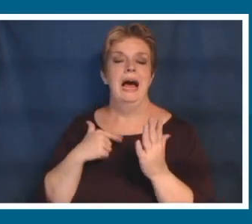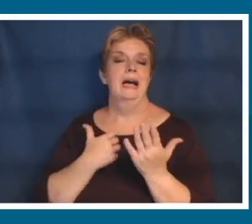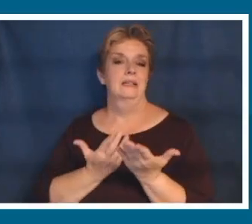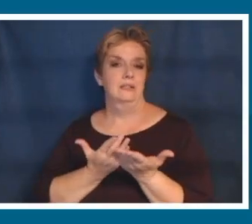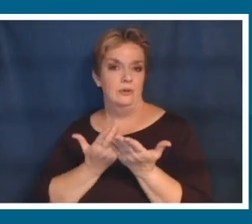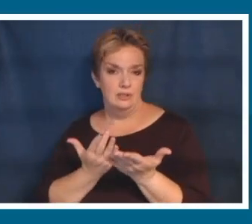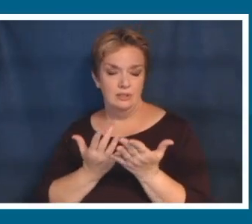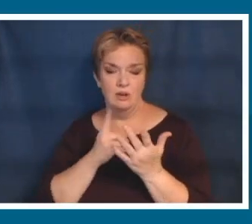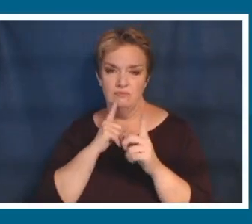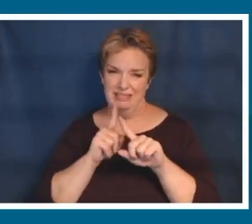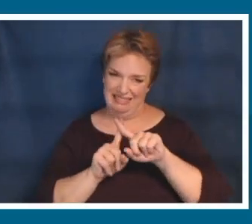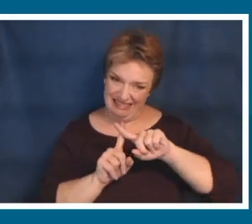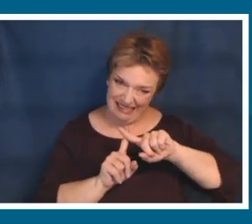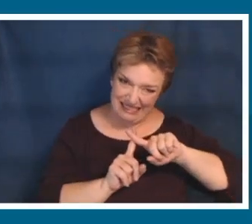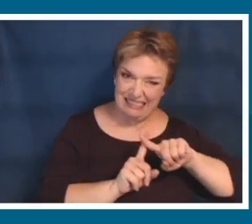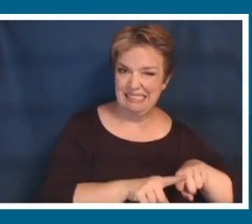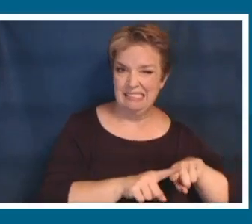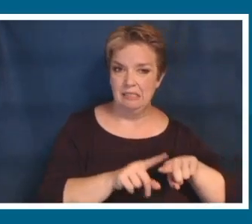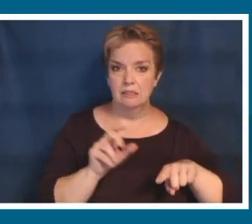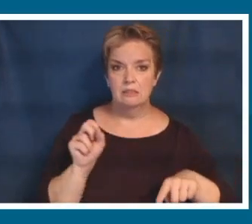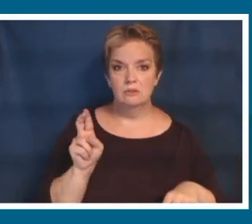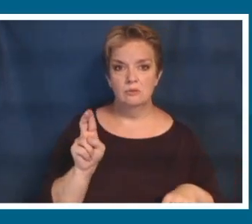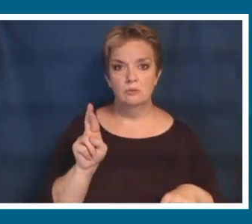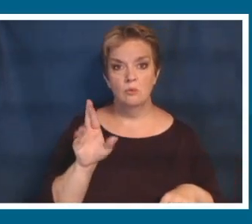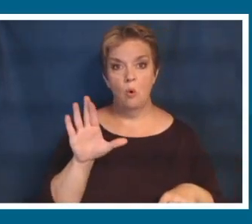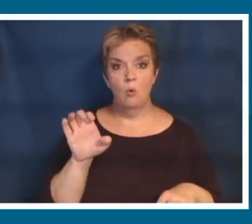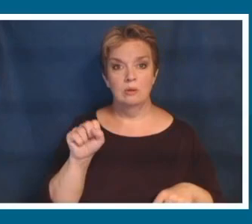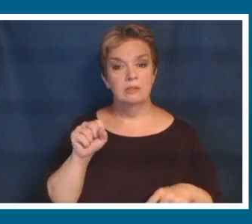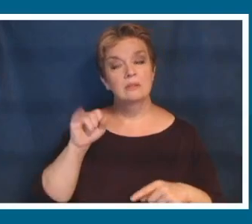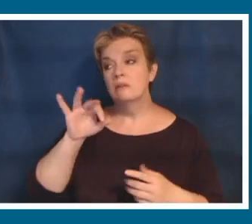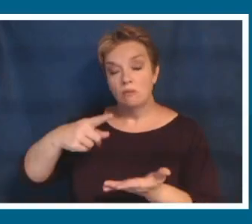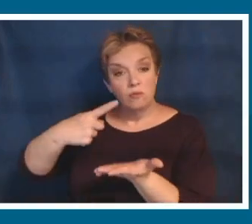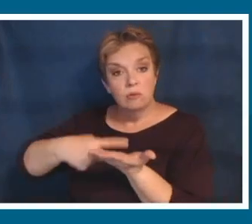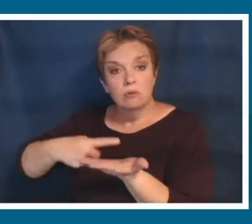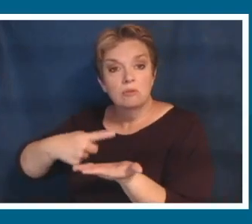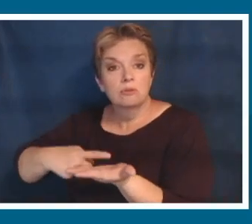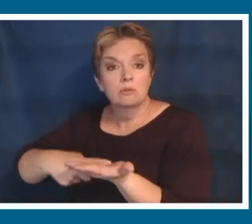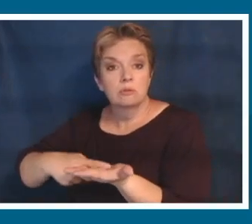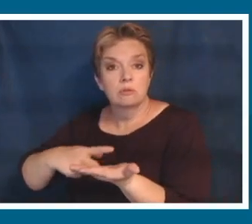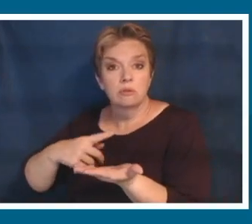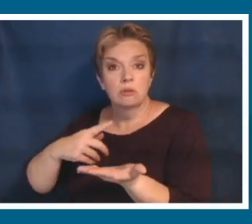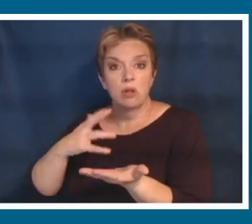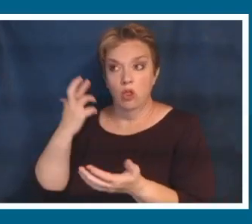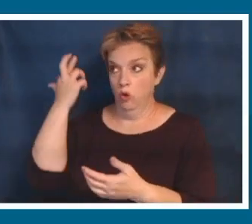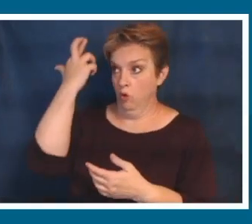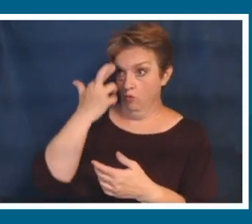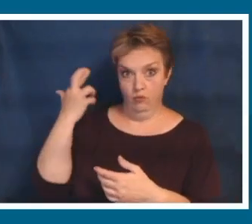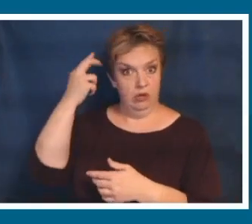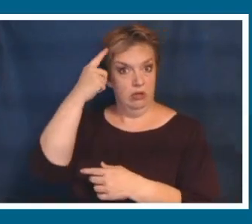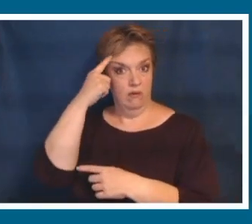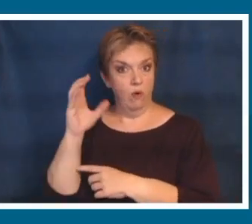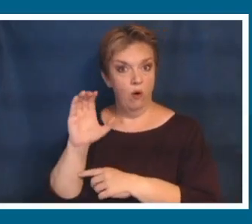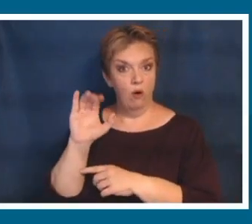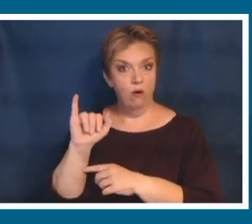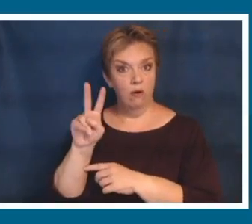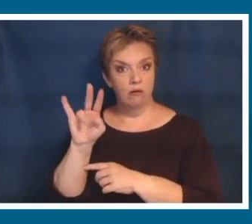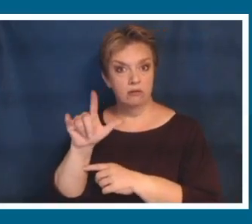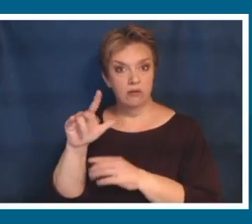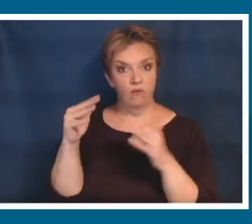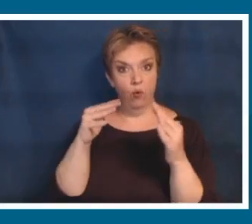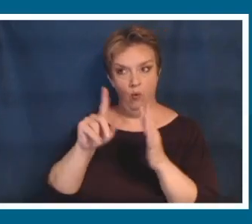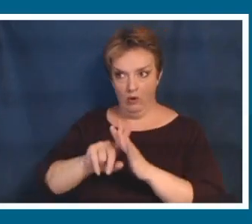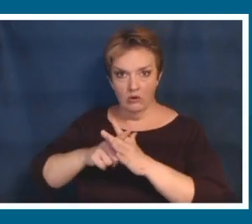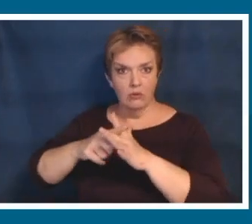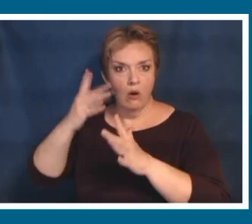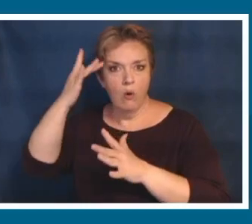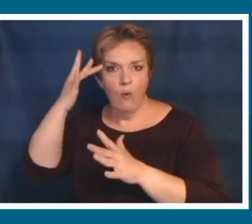the reason for the Civil War beginning, pull out the secession documents, lean on the sources as much as possible. But I'd love to hear